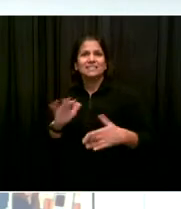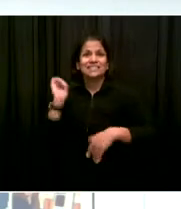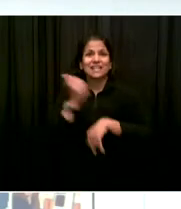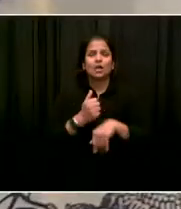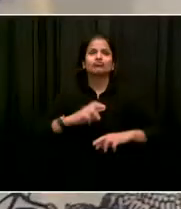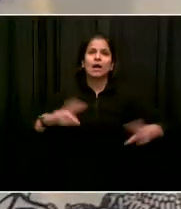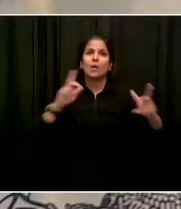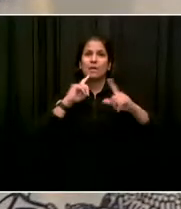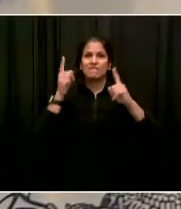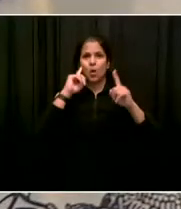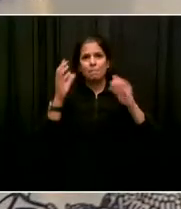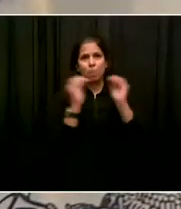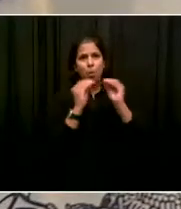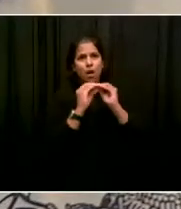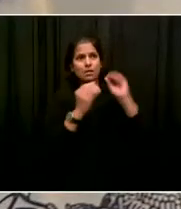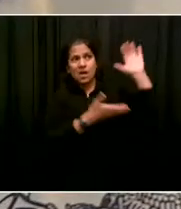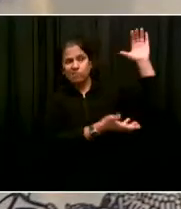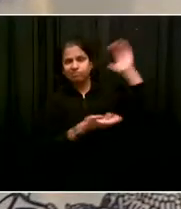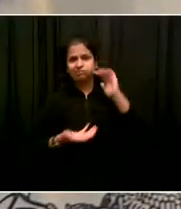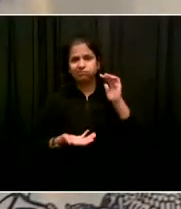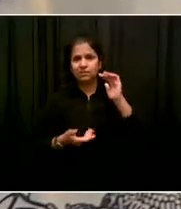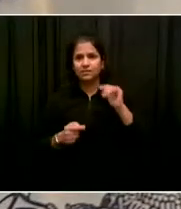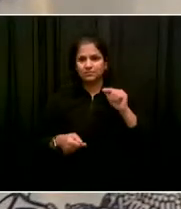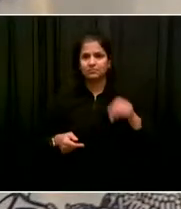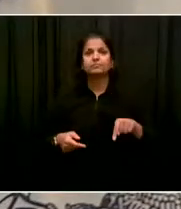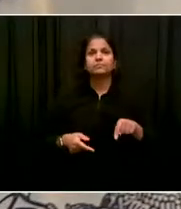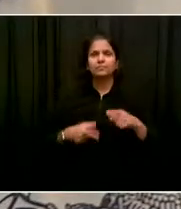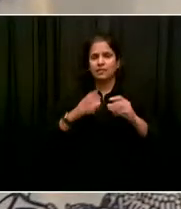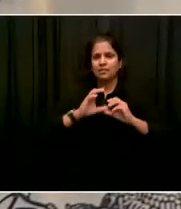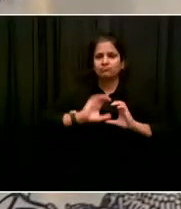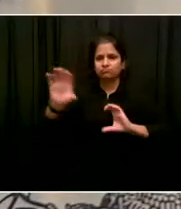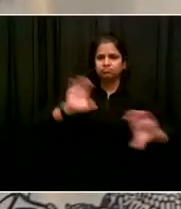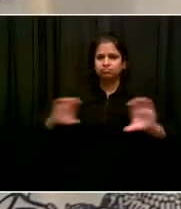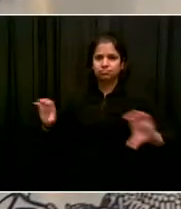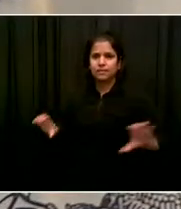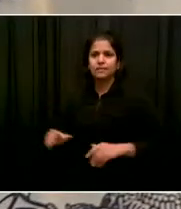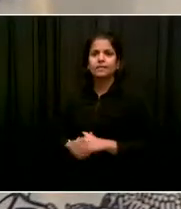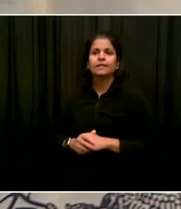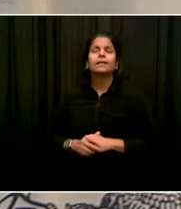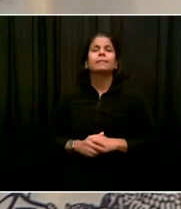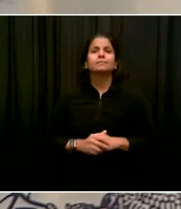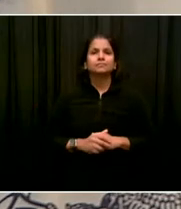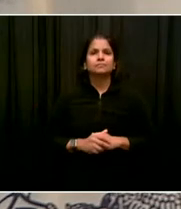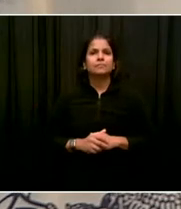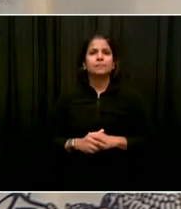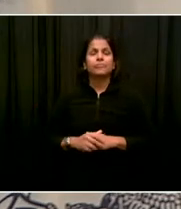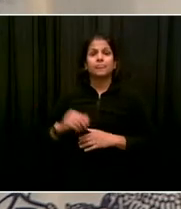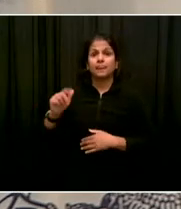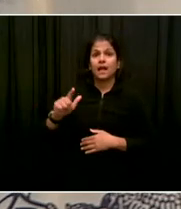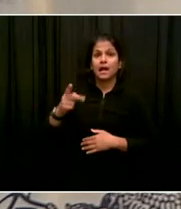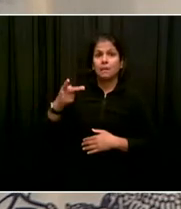you. Thank you very much. Our next question goes to Paul from the Staten Island Advance.